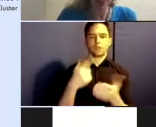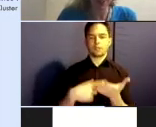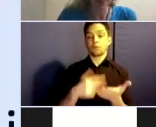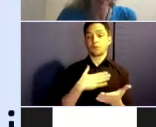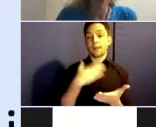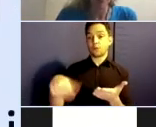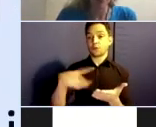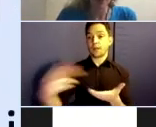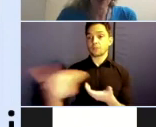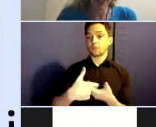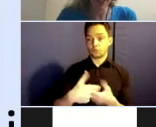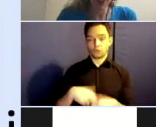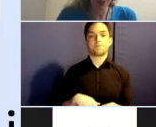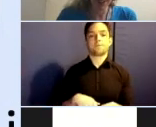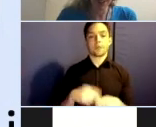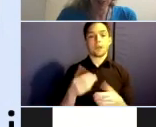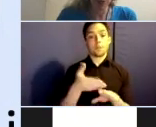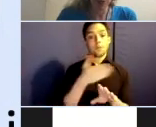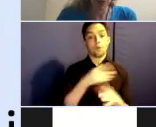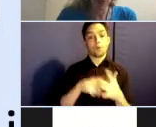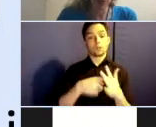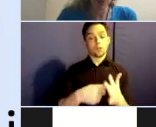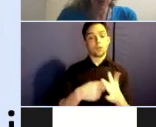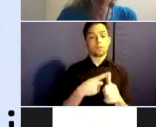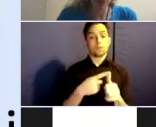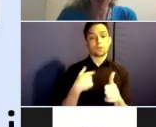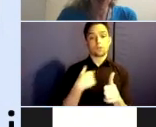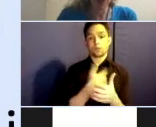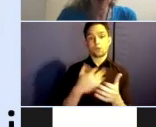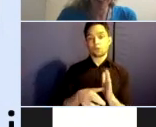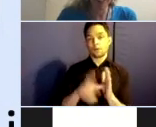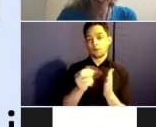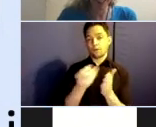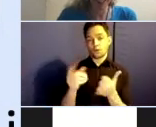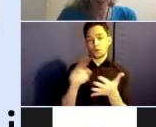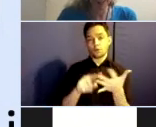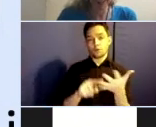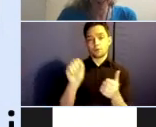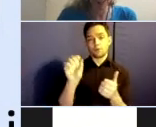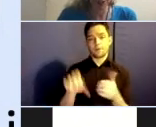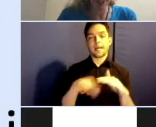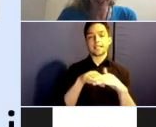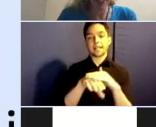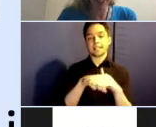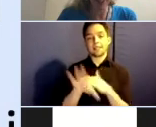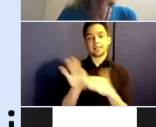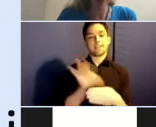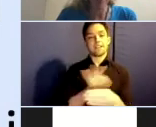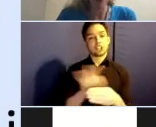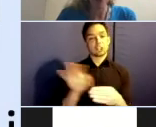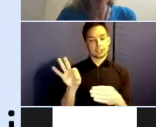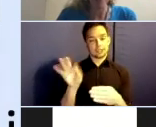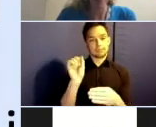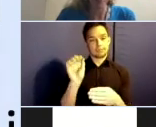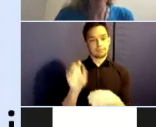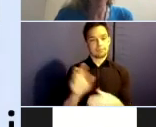here. Before we get started, we're just going to review a few of the accessibility functions.